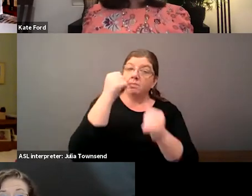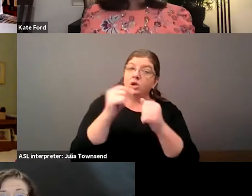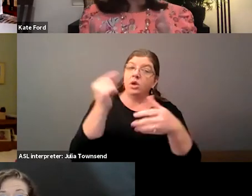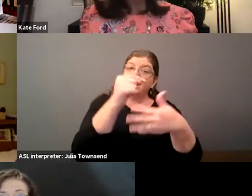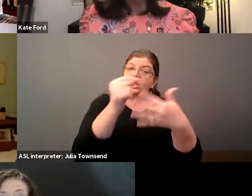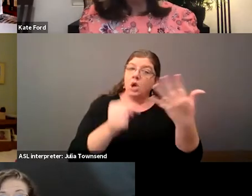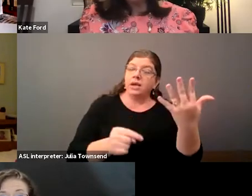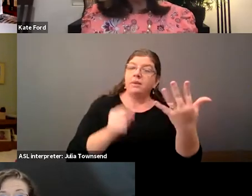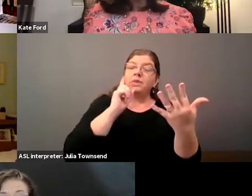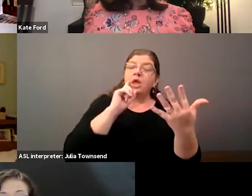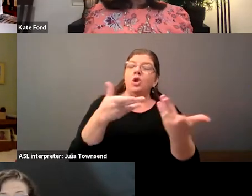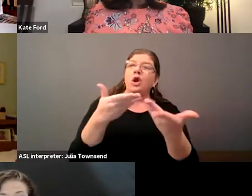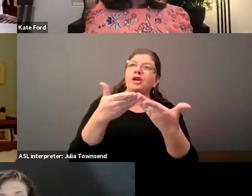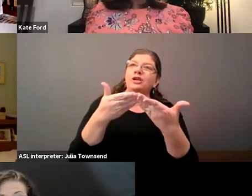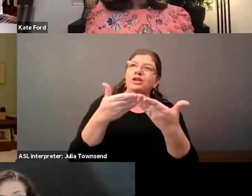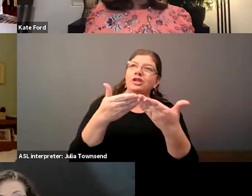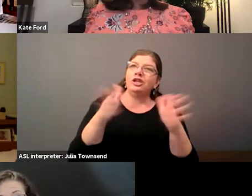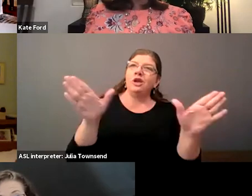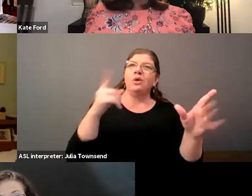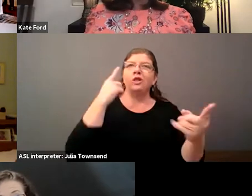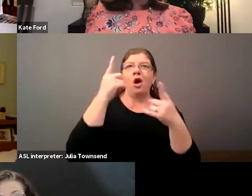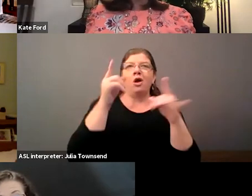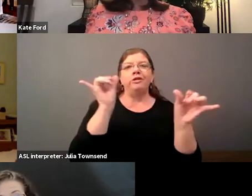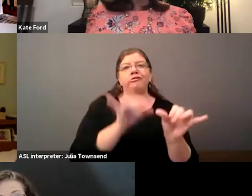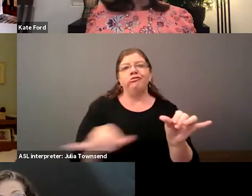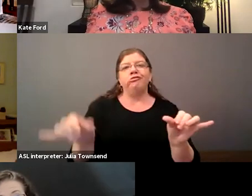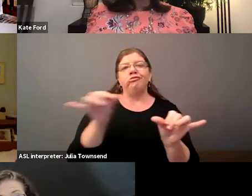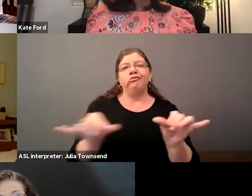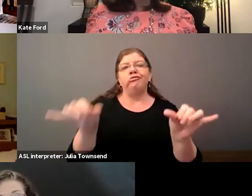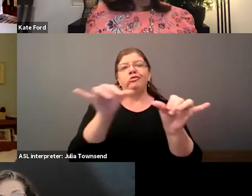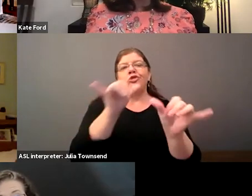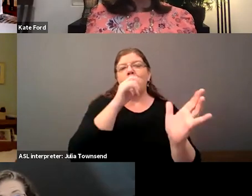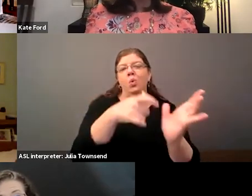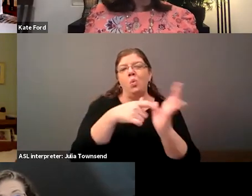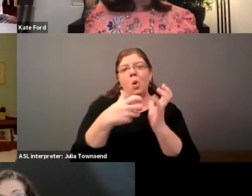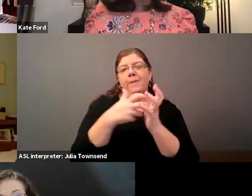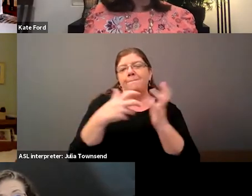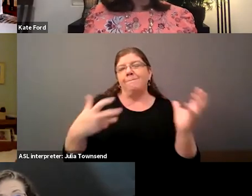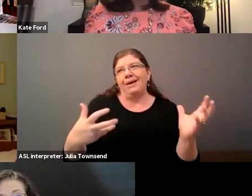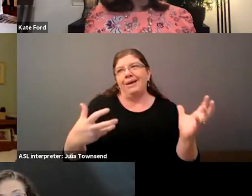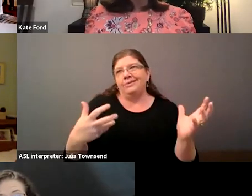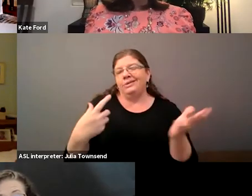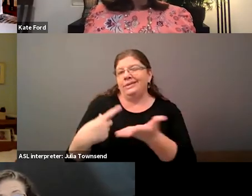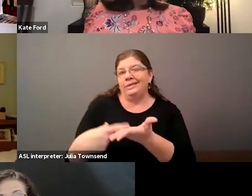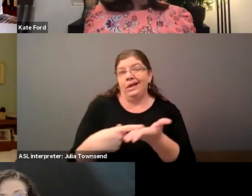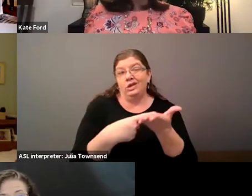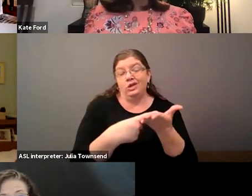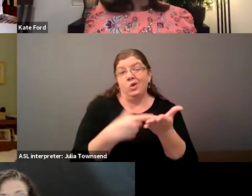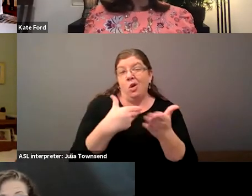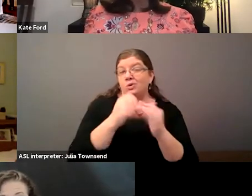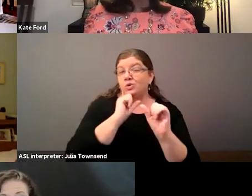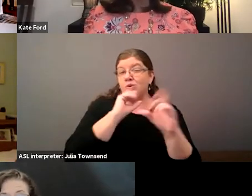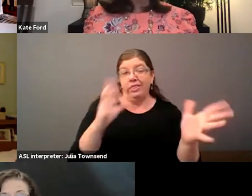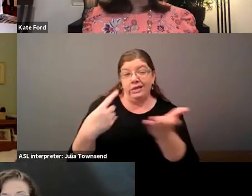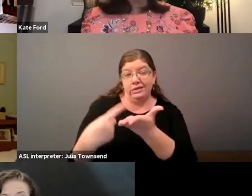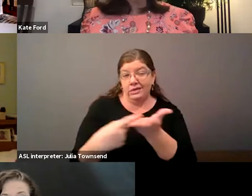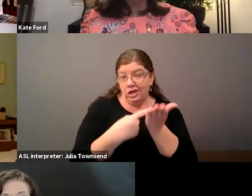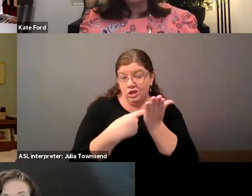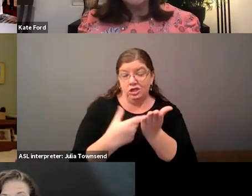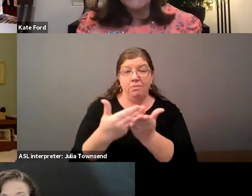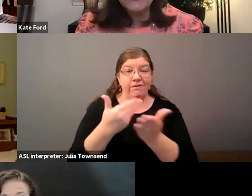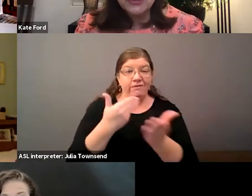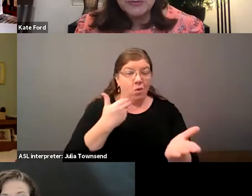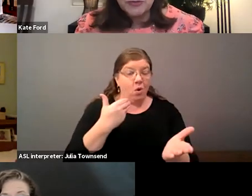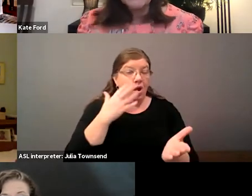items that are generally thought of as routine and don't require much or any discussion and so before i call for a